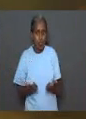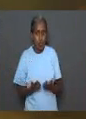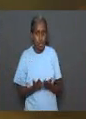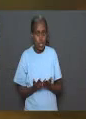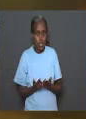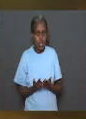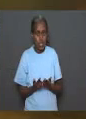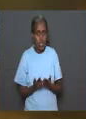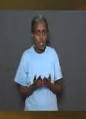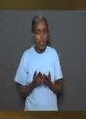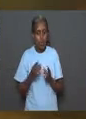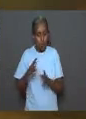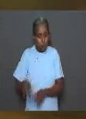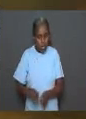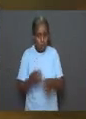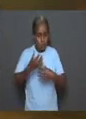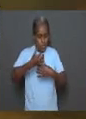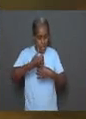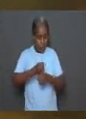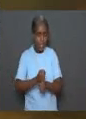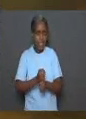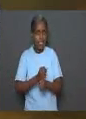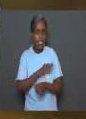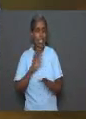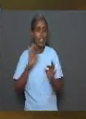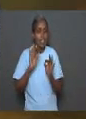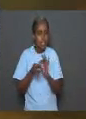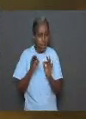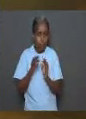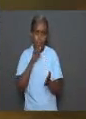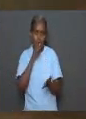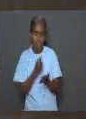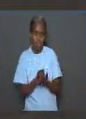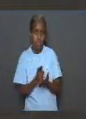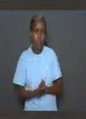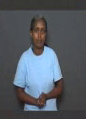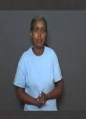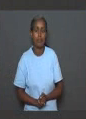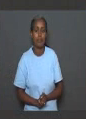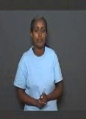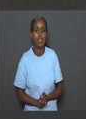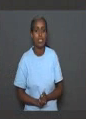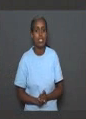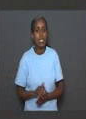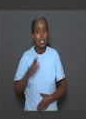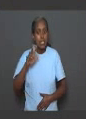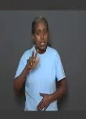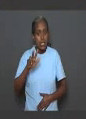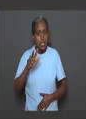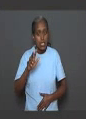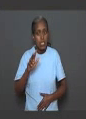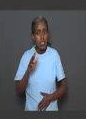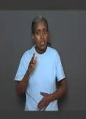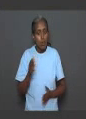are ways to summarize and interpret data. The three most